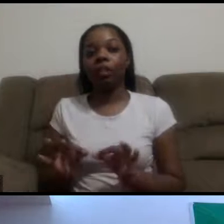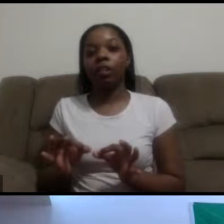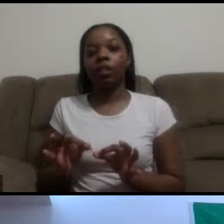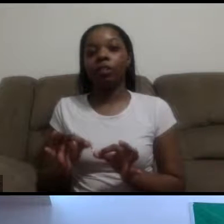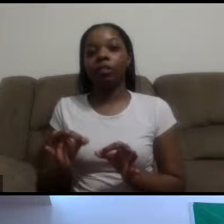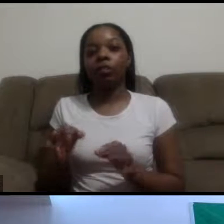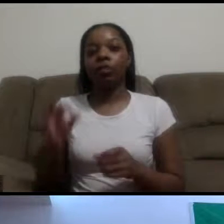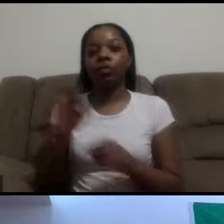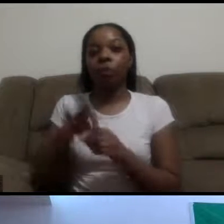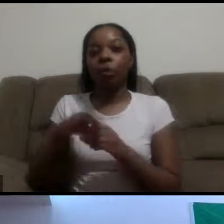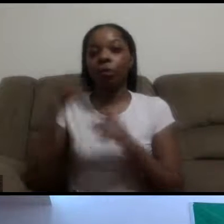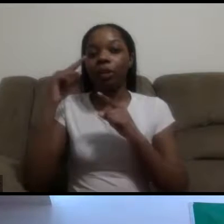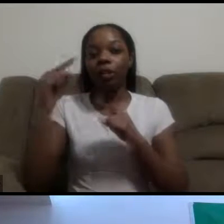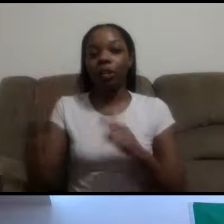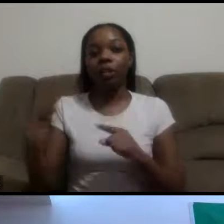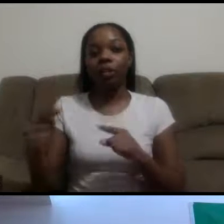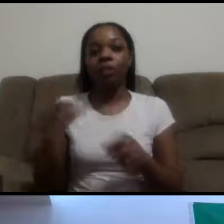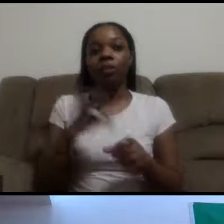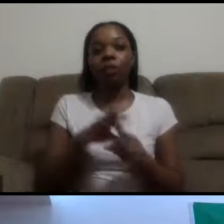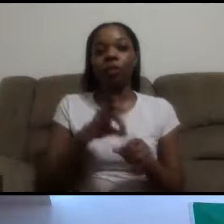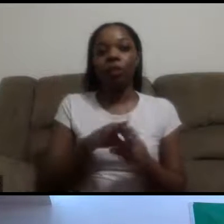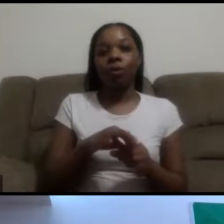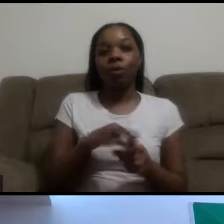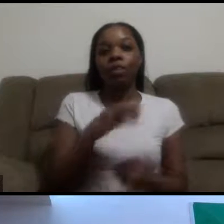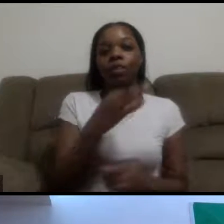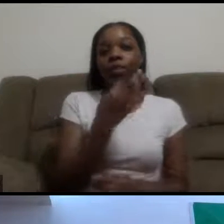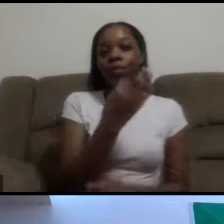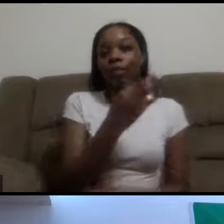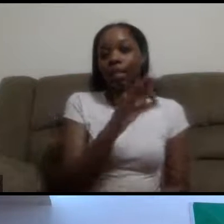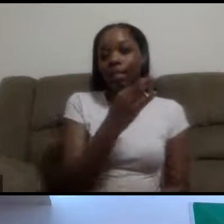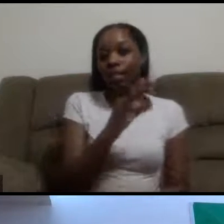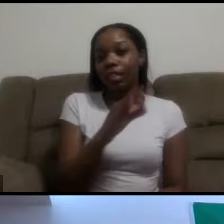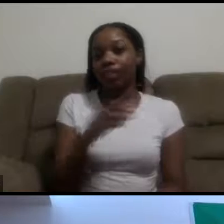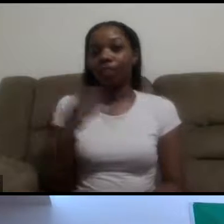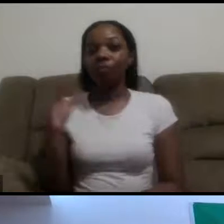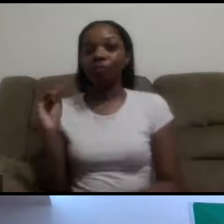In a vote of 19 to 0 to 0, the piece passes.